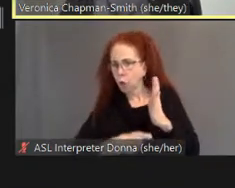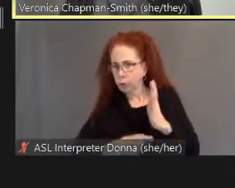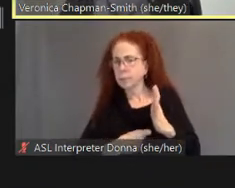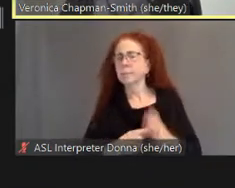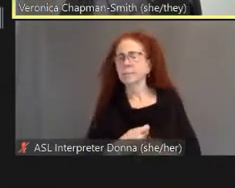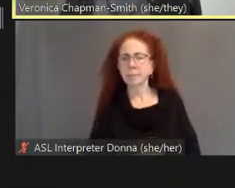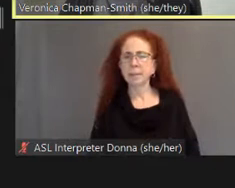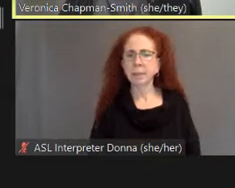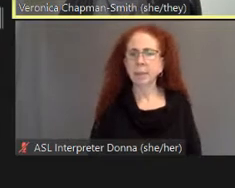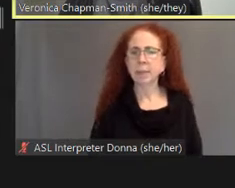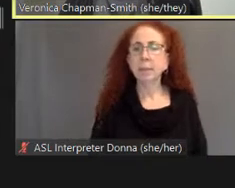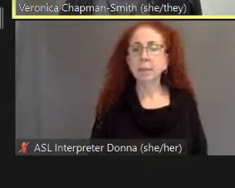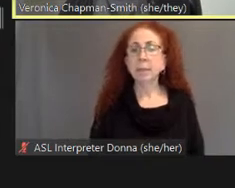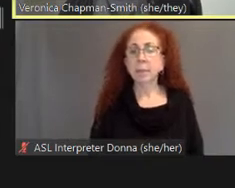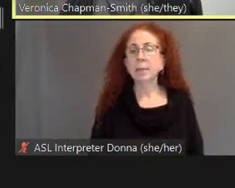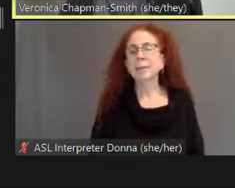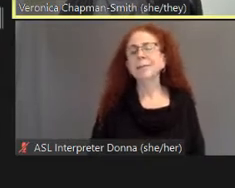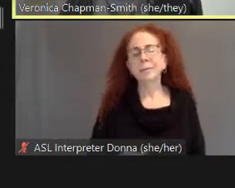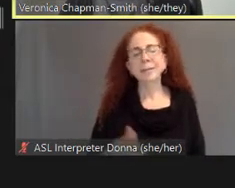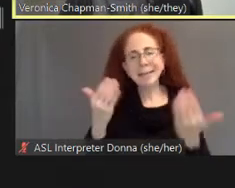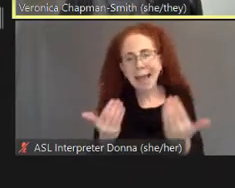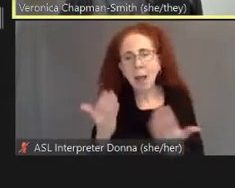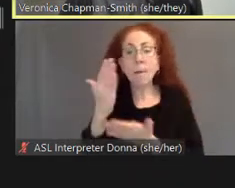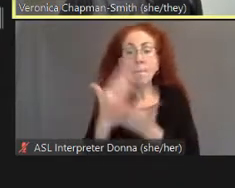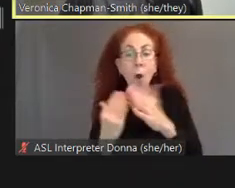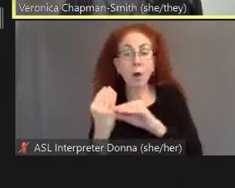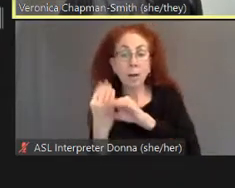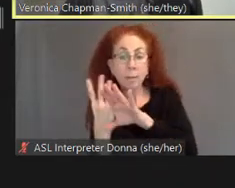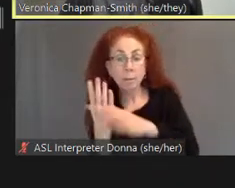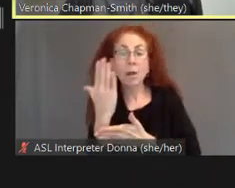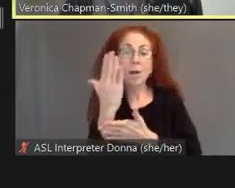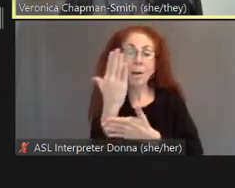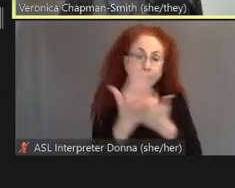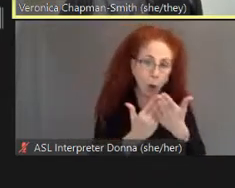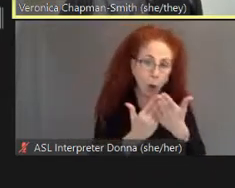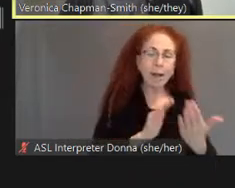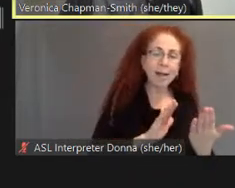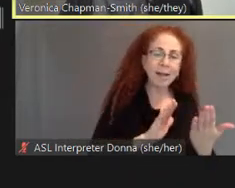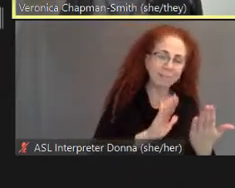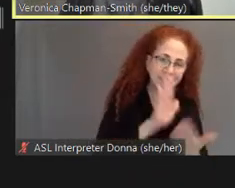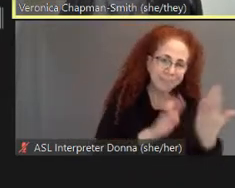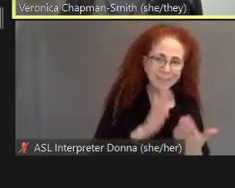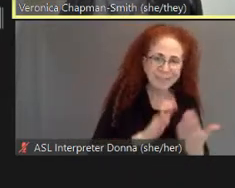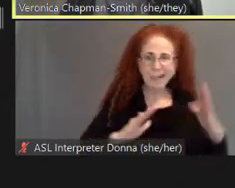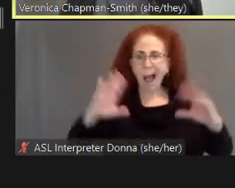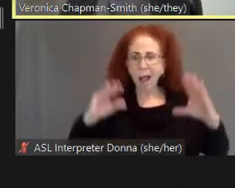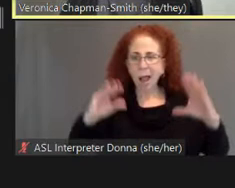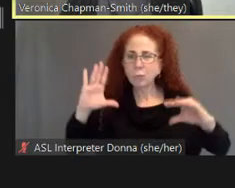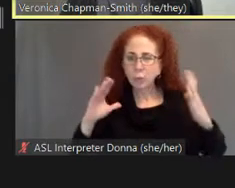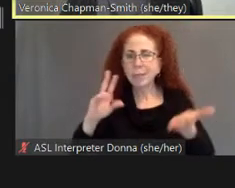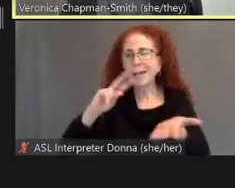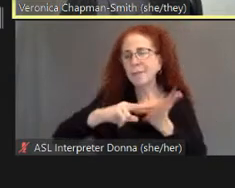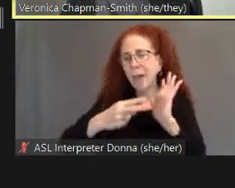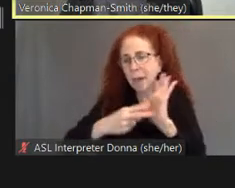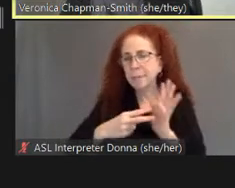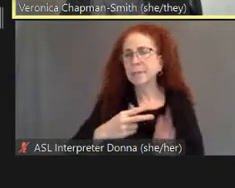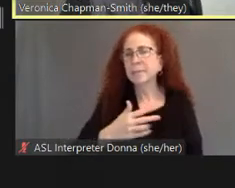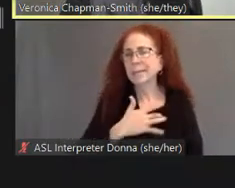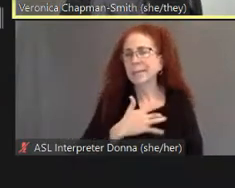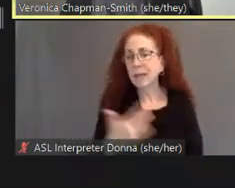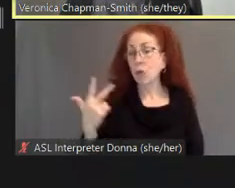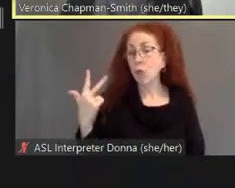For us, because of our hybrid nature, our season usually means about 3 main